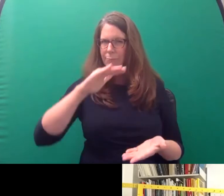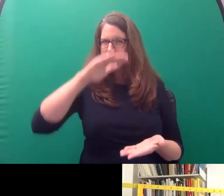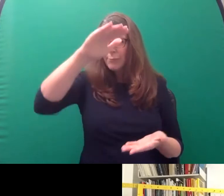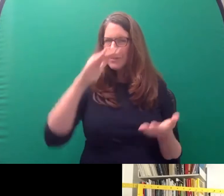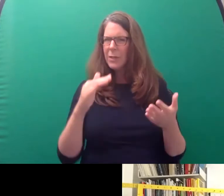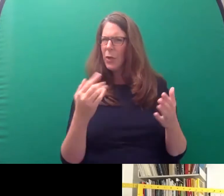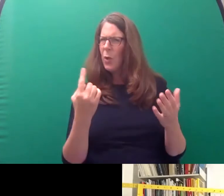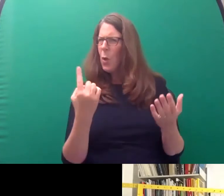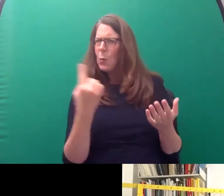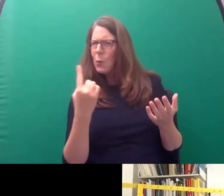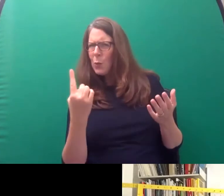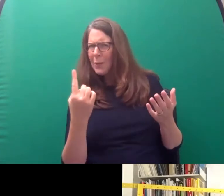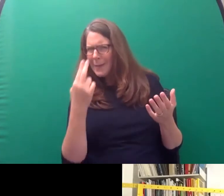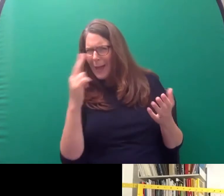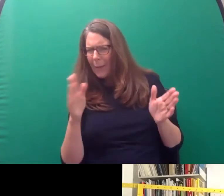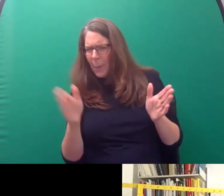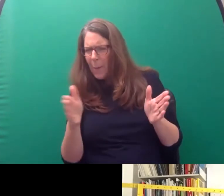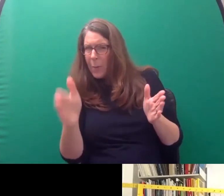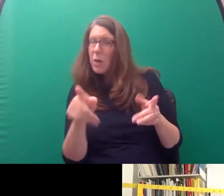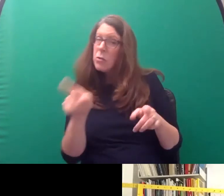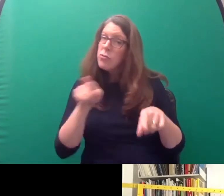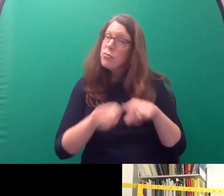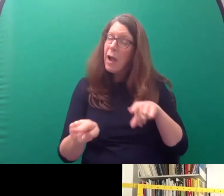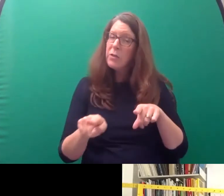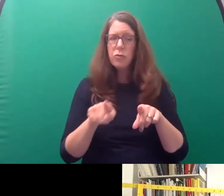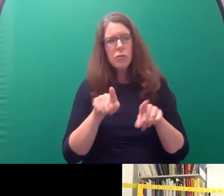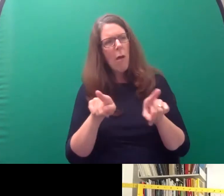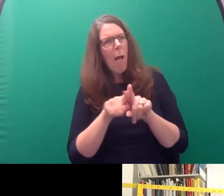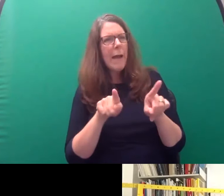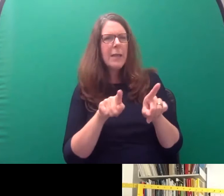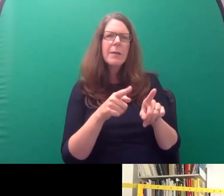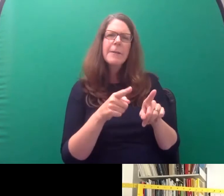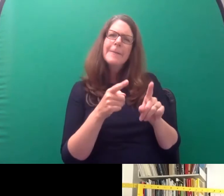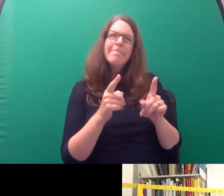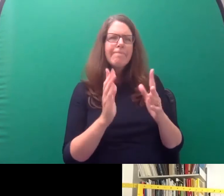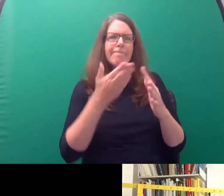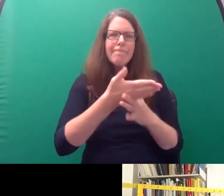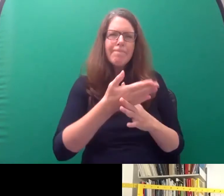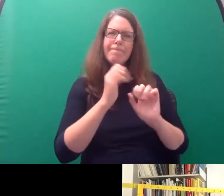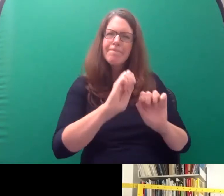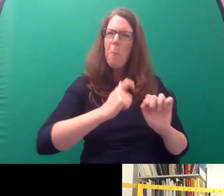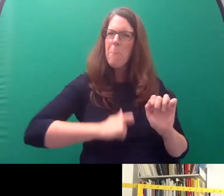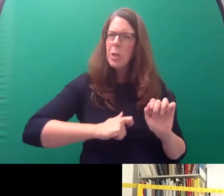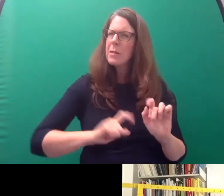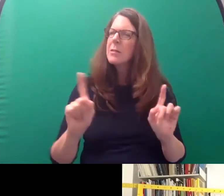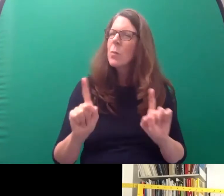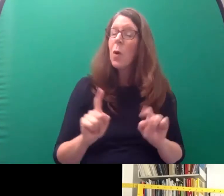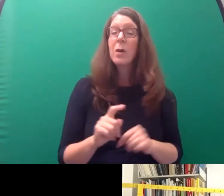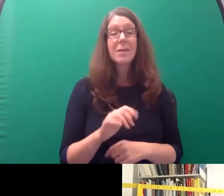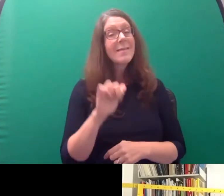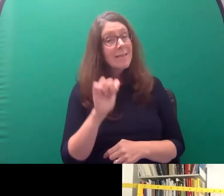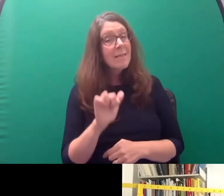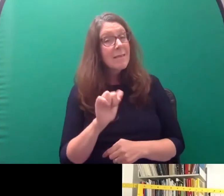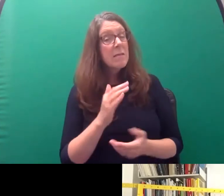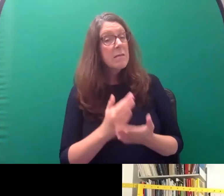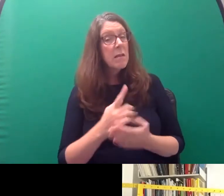are you trying to capture kind of a spirit of their personality as well? Yes, I think Aurélie and I have adored